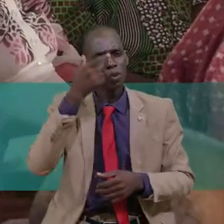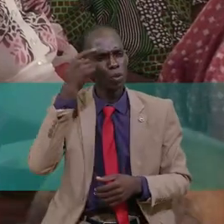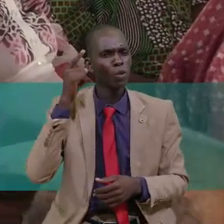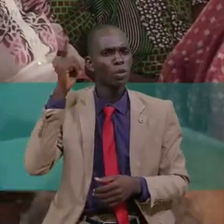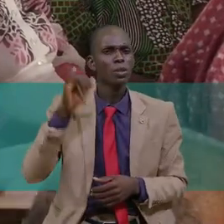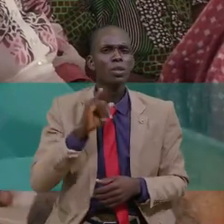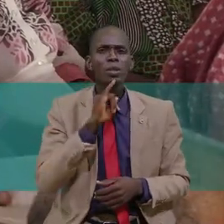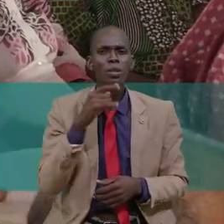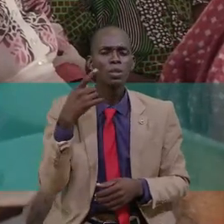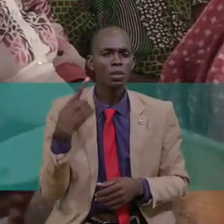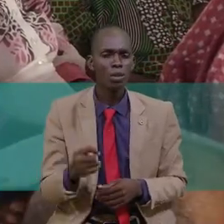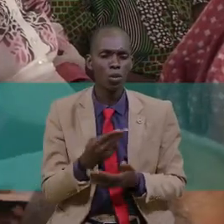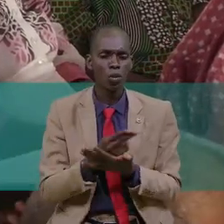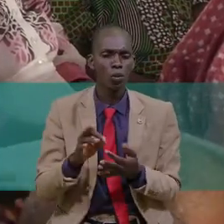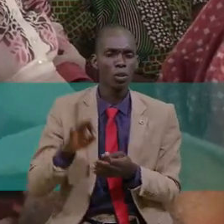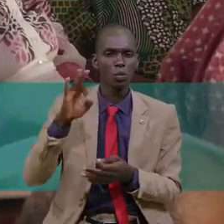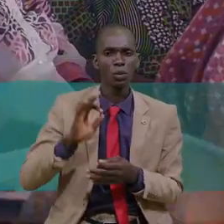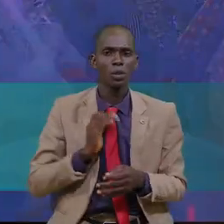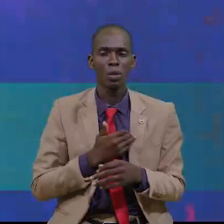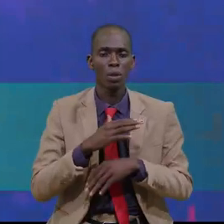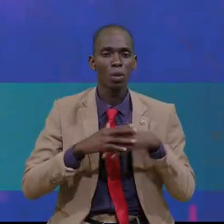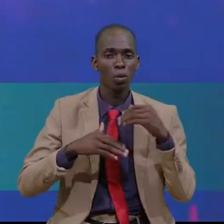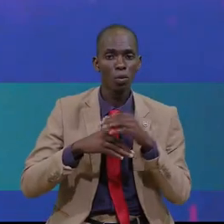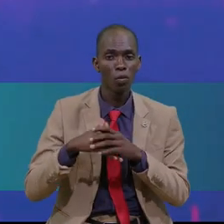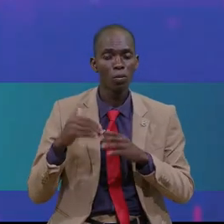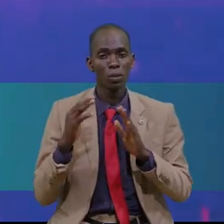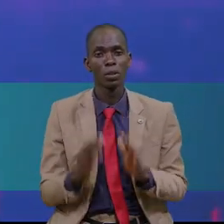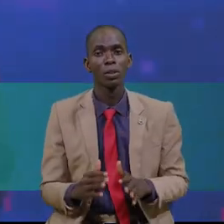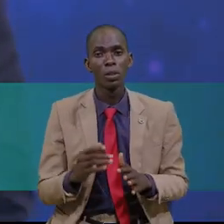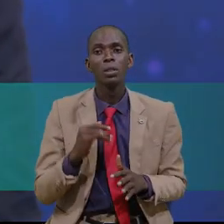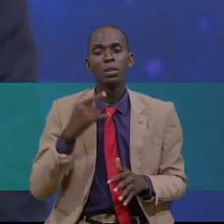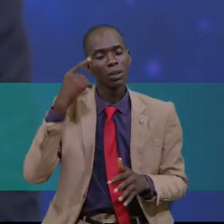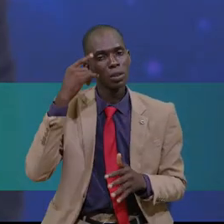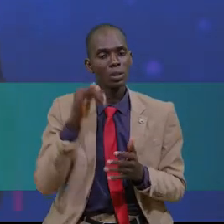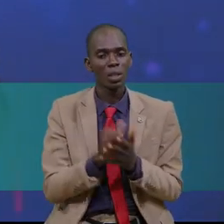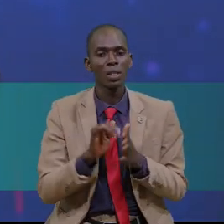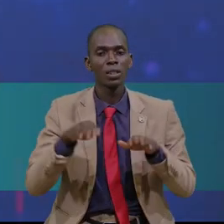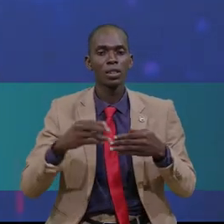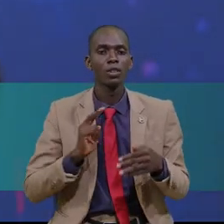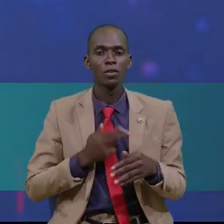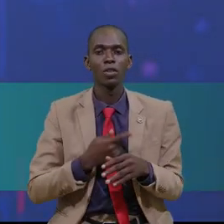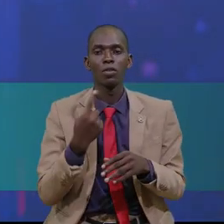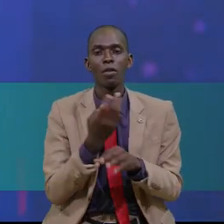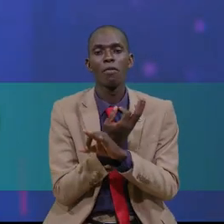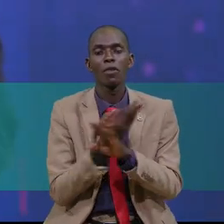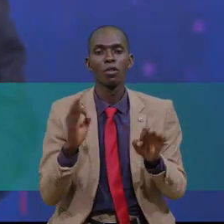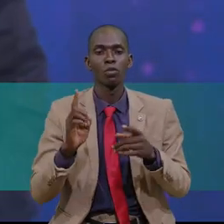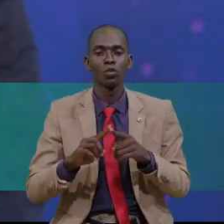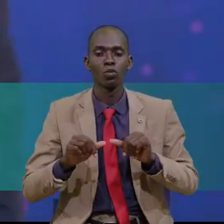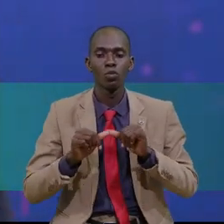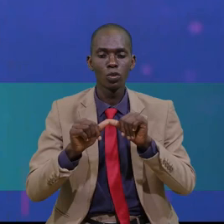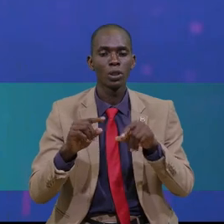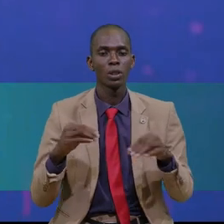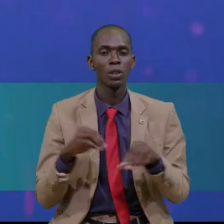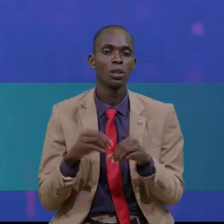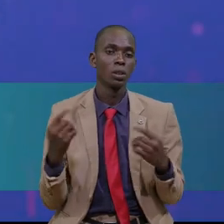Ghost, our comforter, the thing that gives us more liberty to keep on sin. Look at this. See